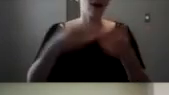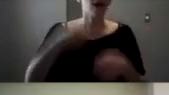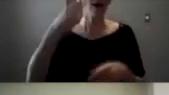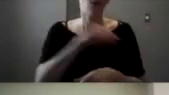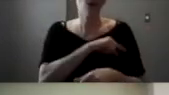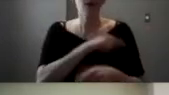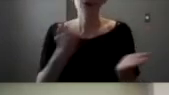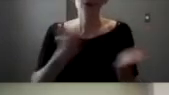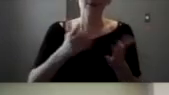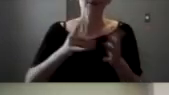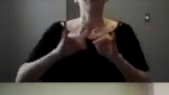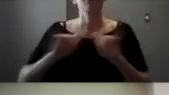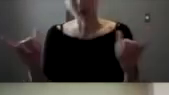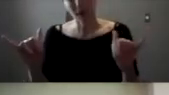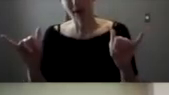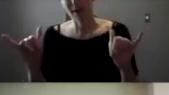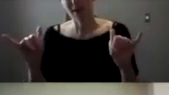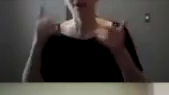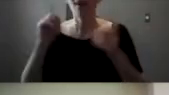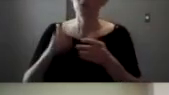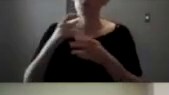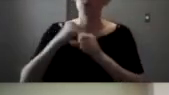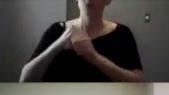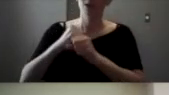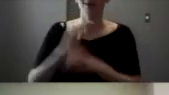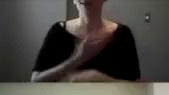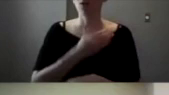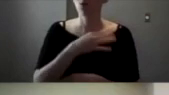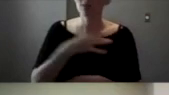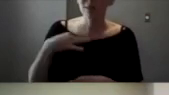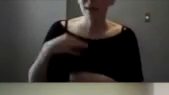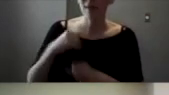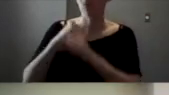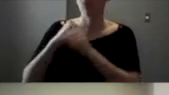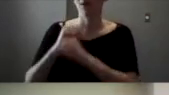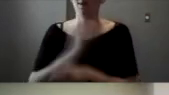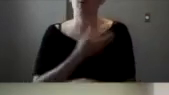with protecting our staff and our patients. Next slide.